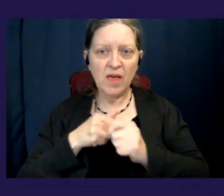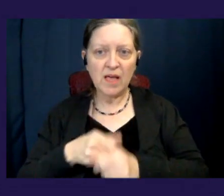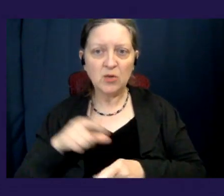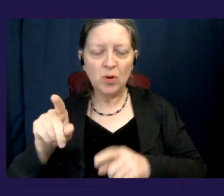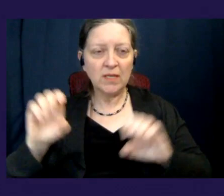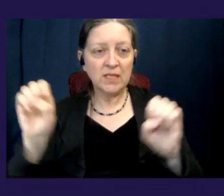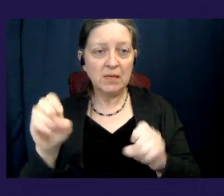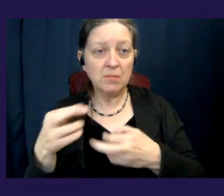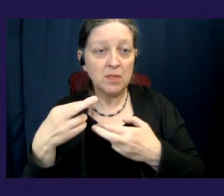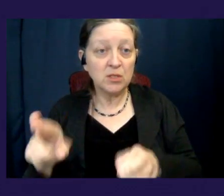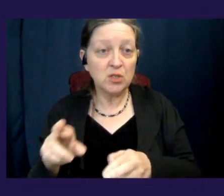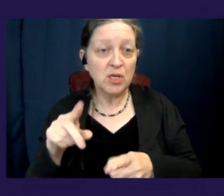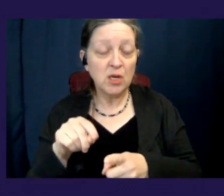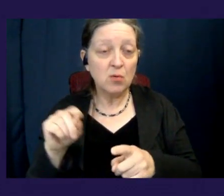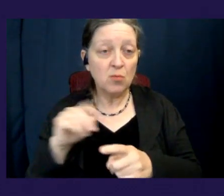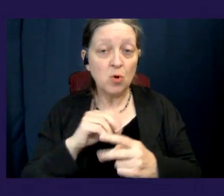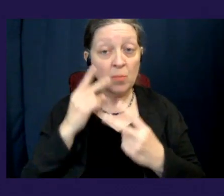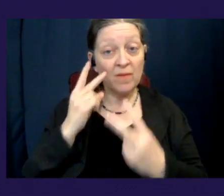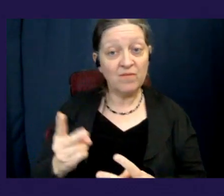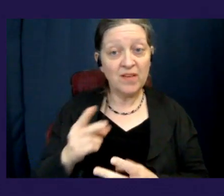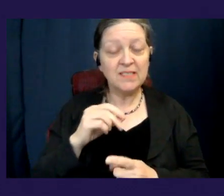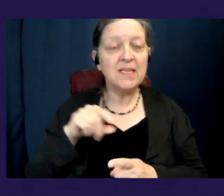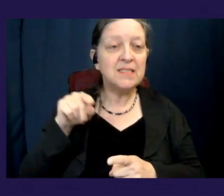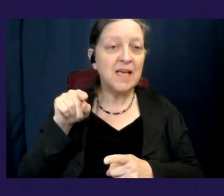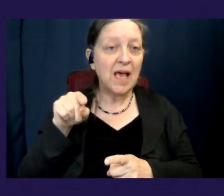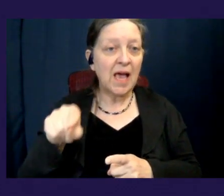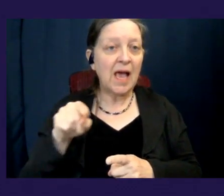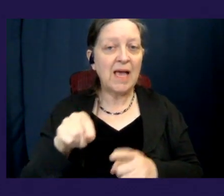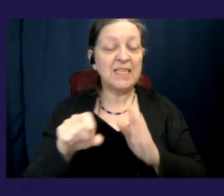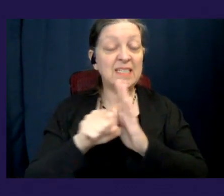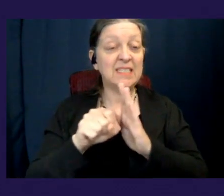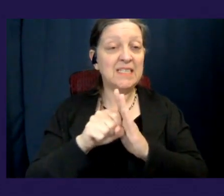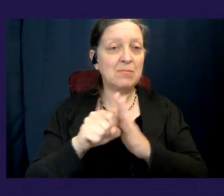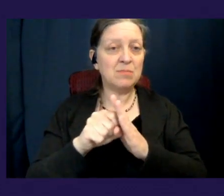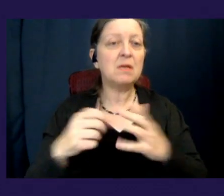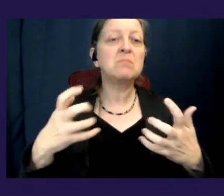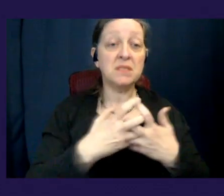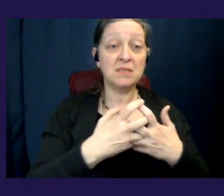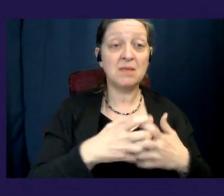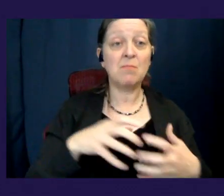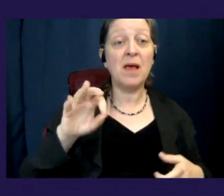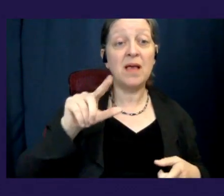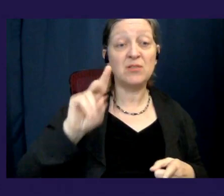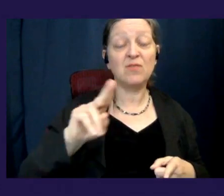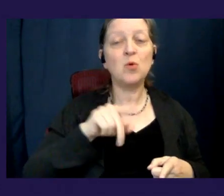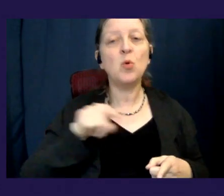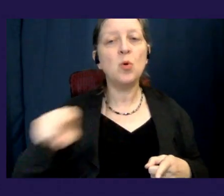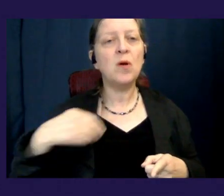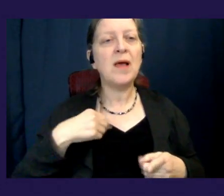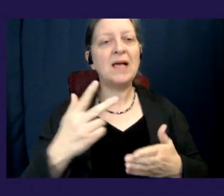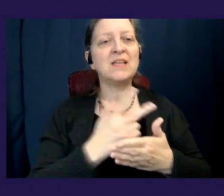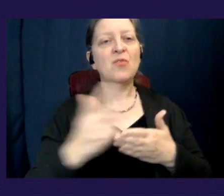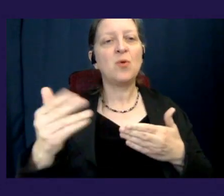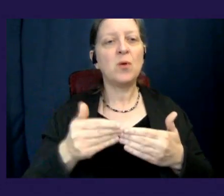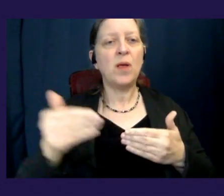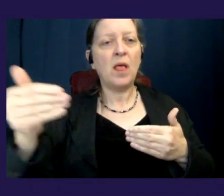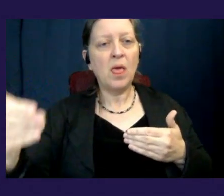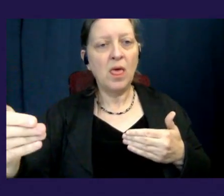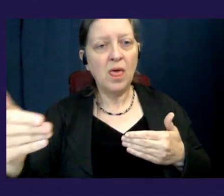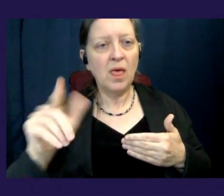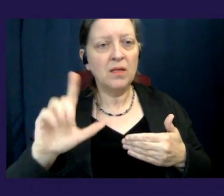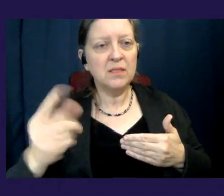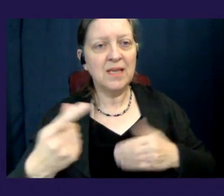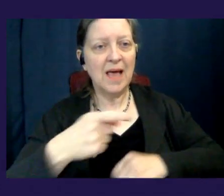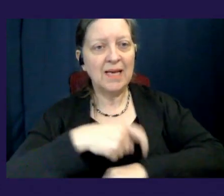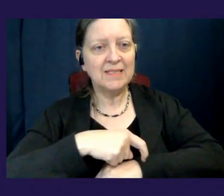with influenza, has a 3-week lag time, which if you're trying to get out ahead of an epidemic, that can sometimes feel